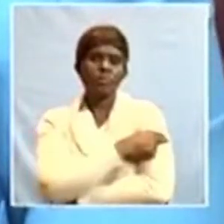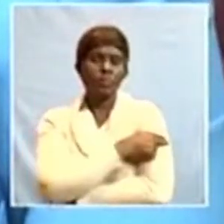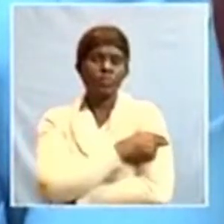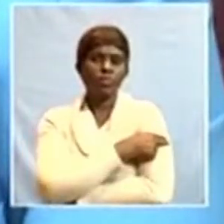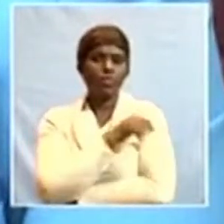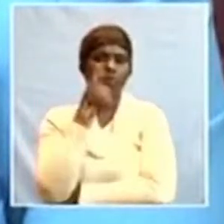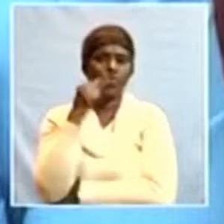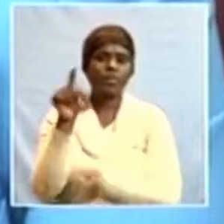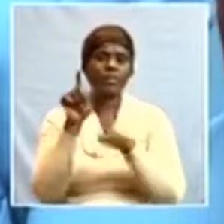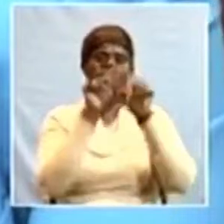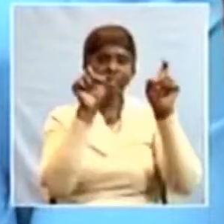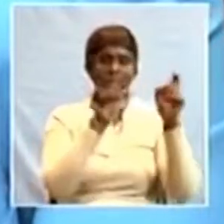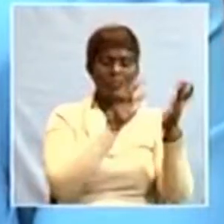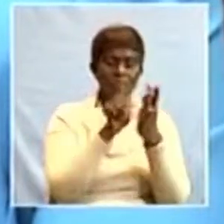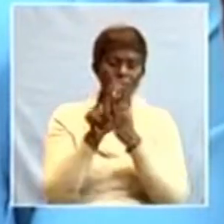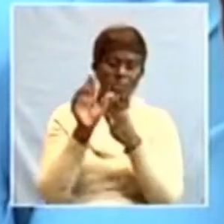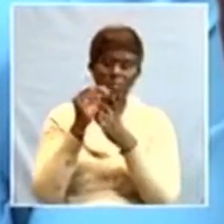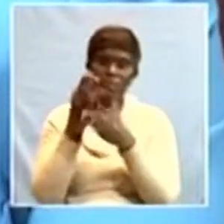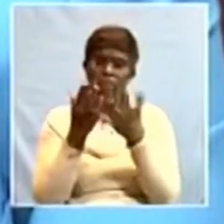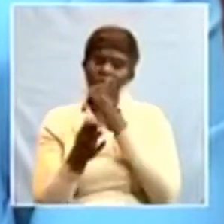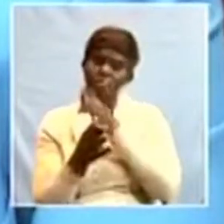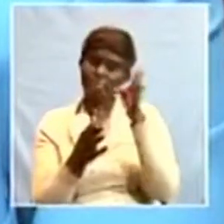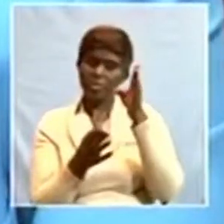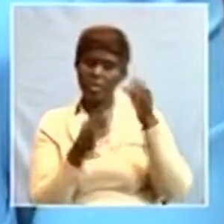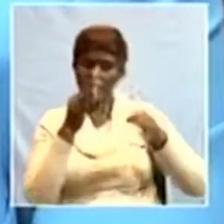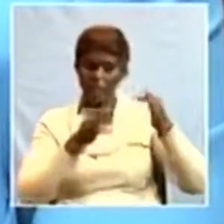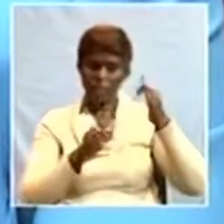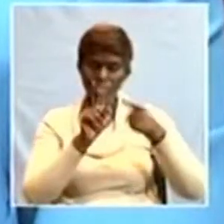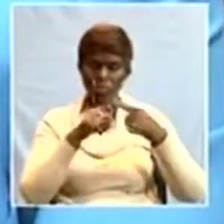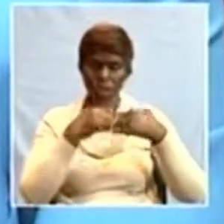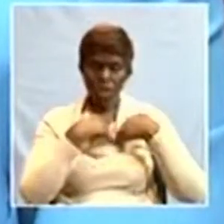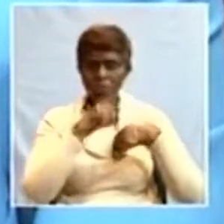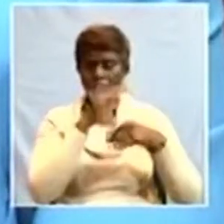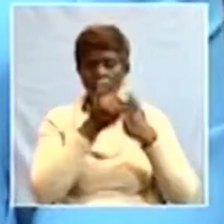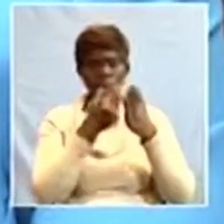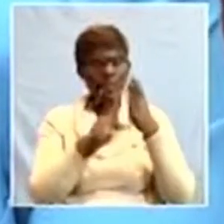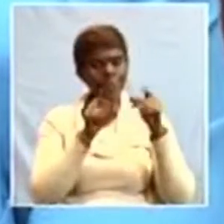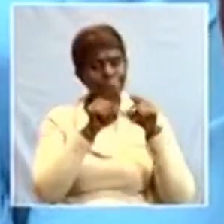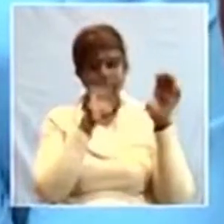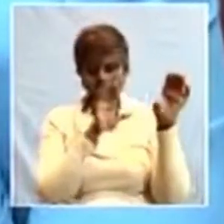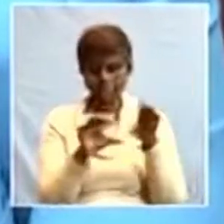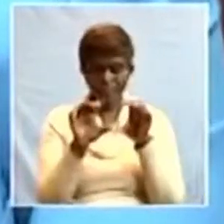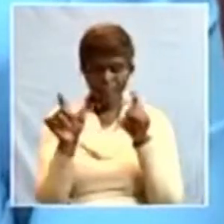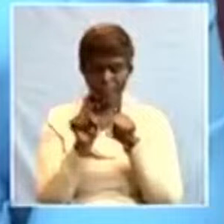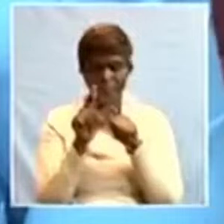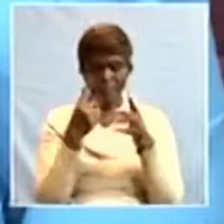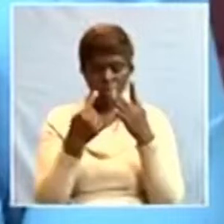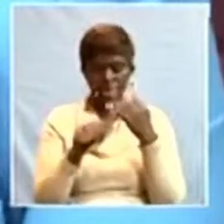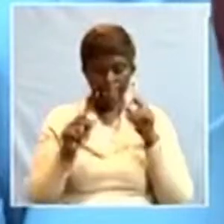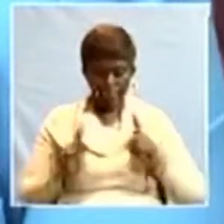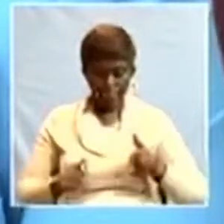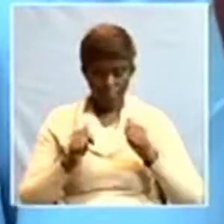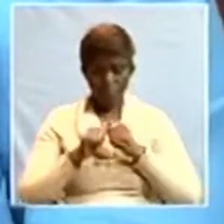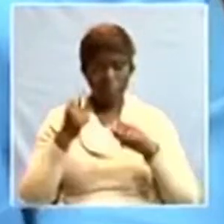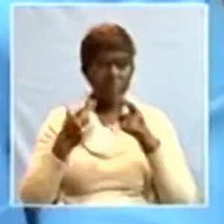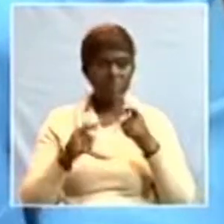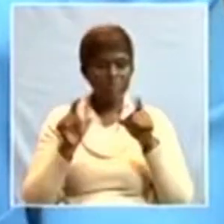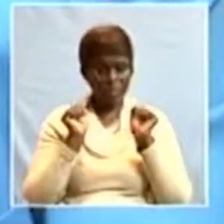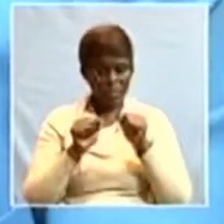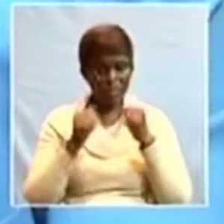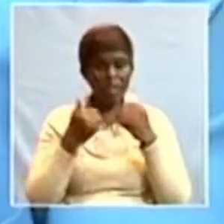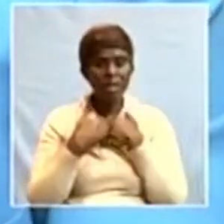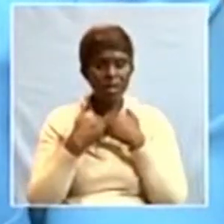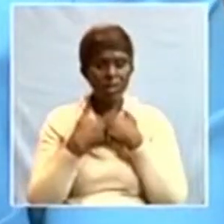for certification or go to the nearest court to have those affidavits done, so that the persons with disabilities can